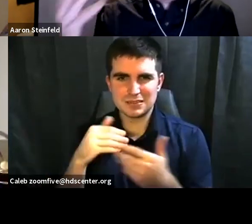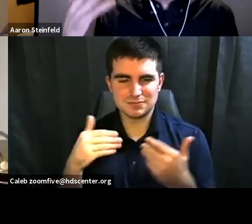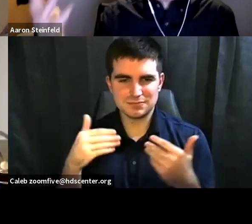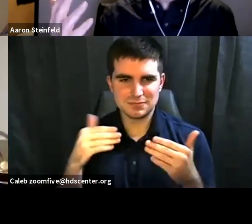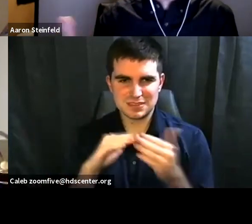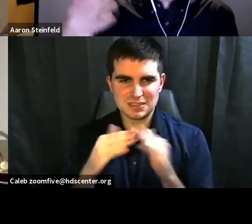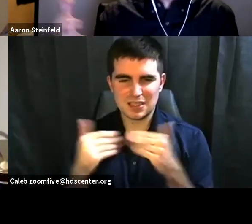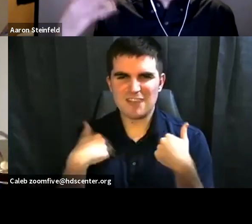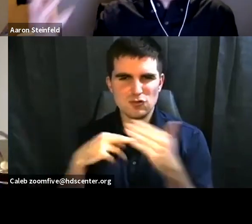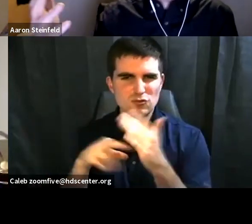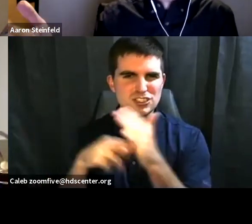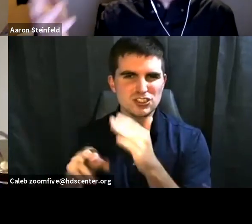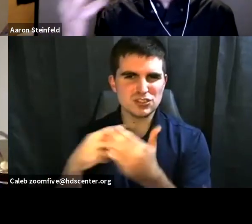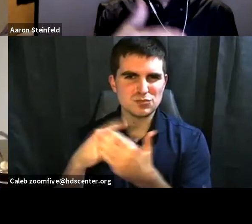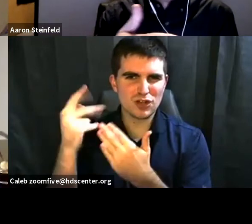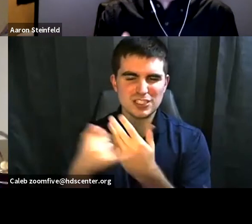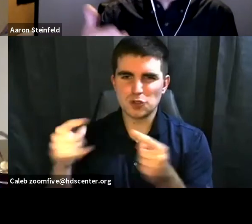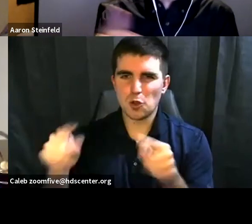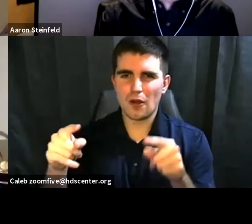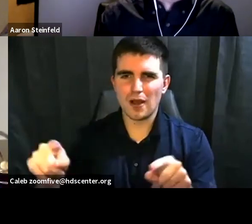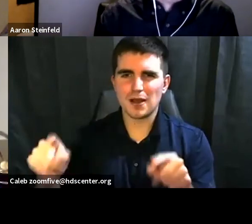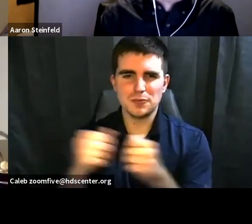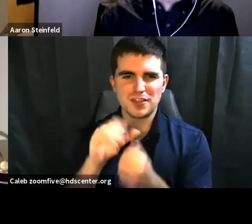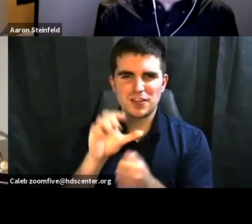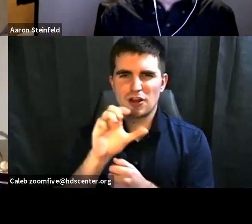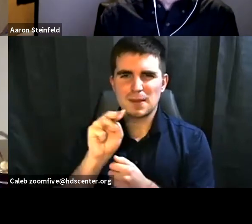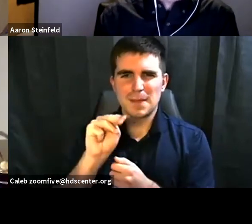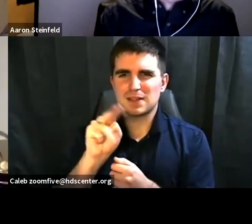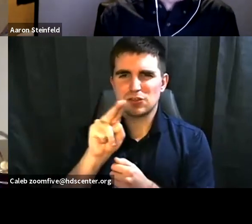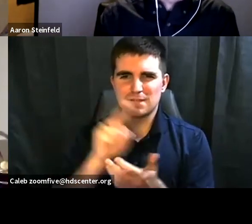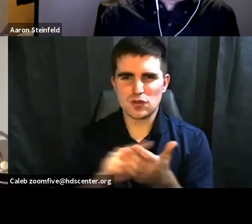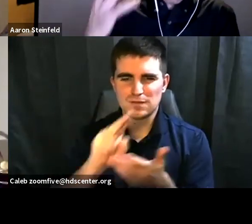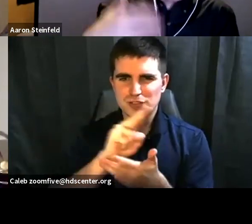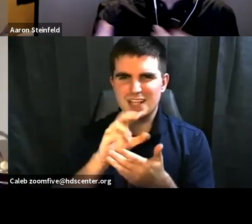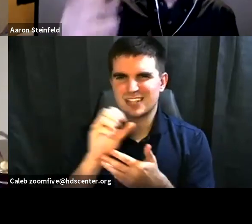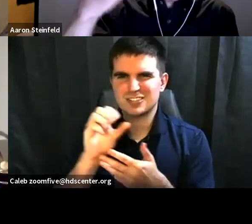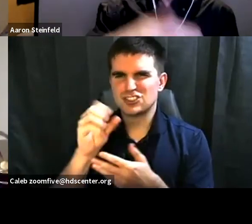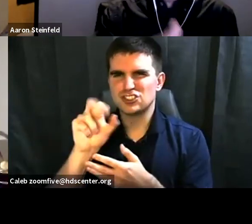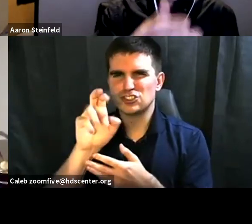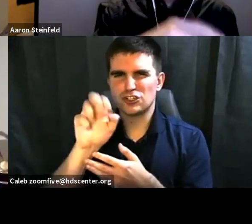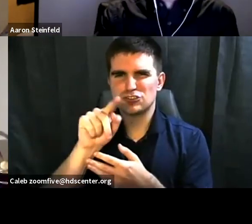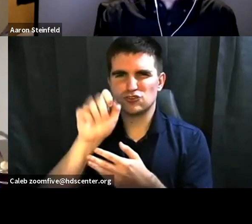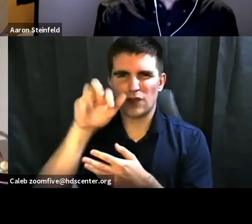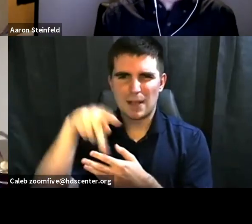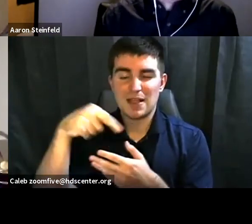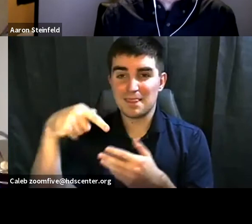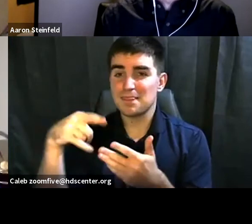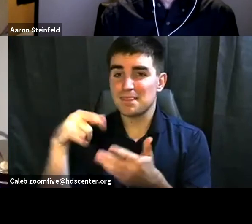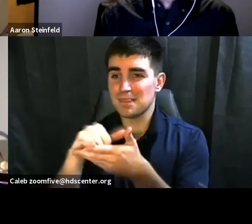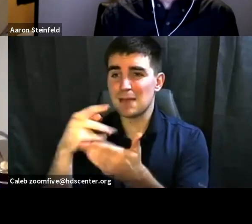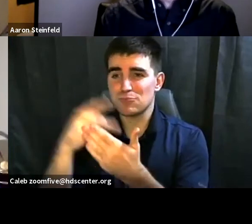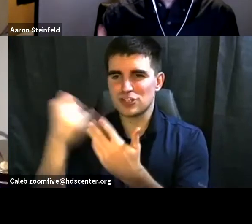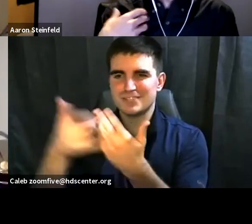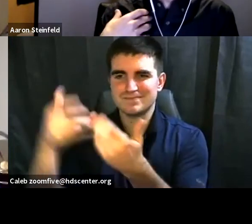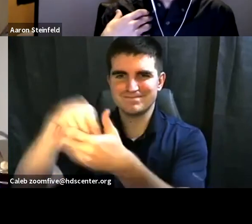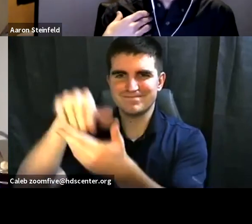there's research projects going with Carnegie Mellon and SureTrack, the spin-out company. And then that project is part of that.